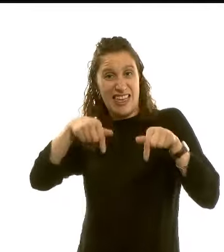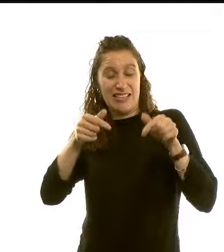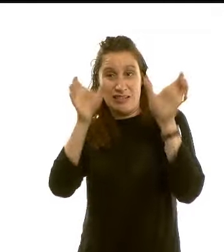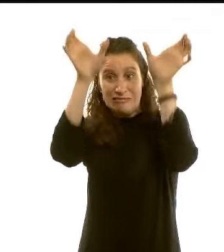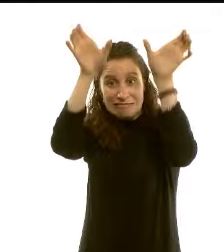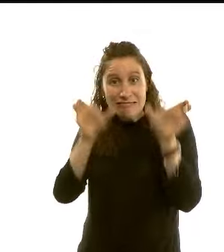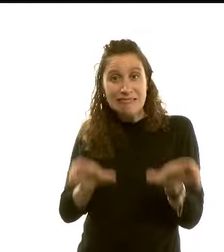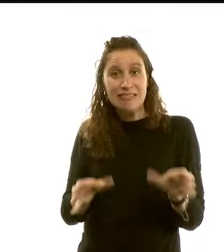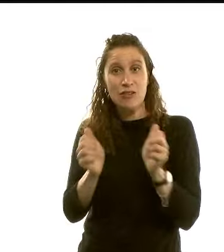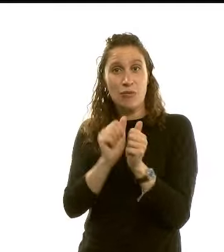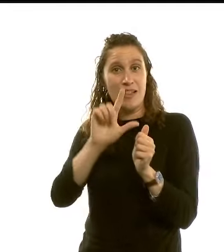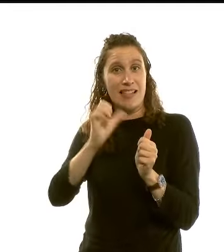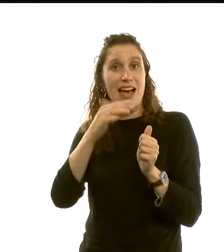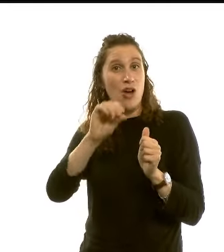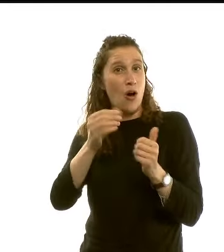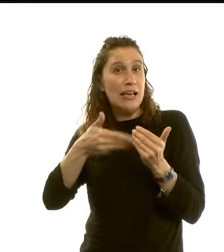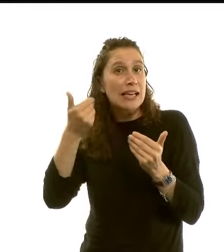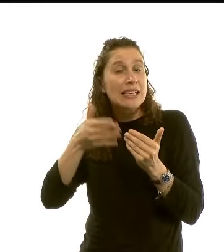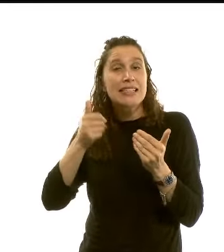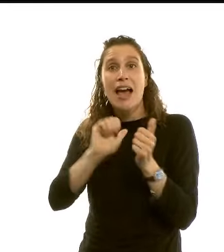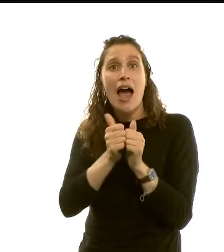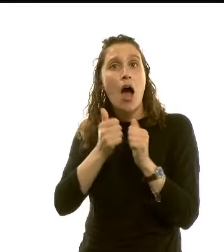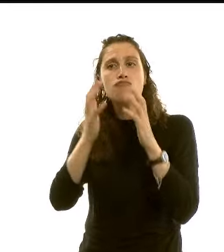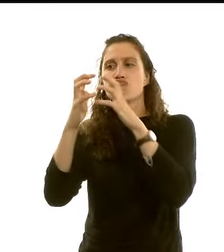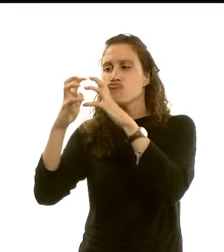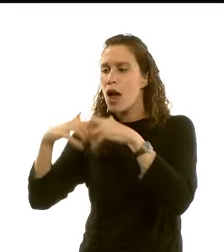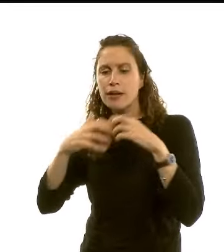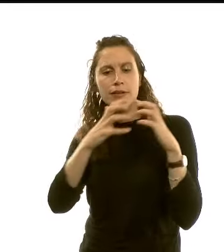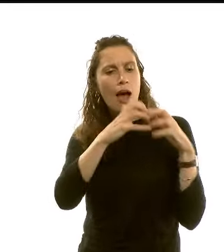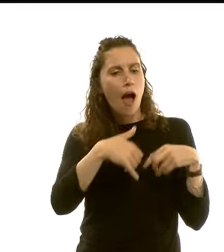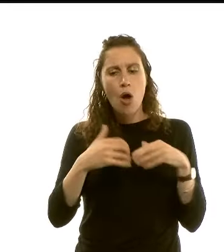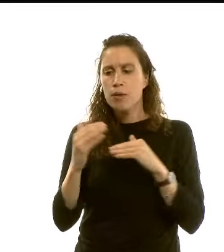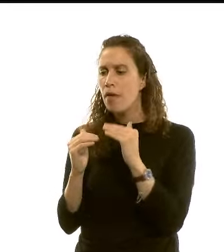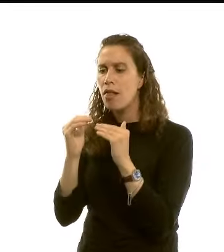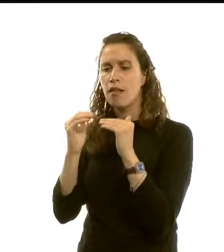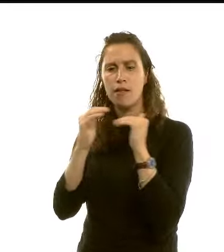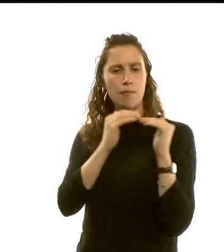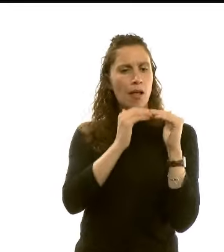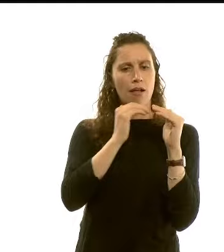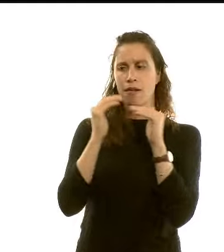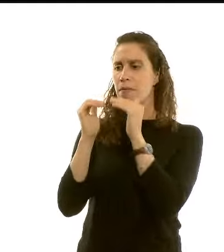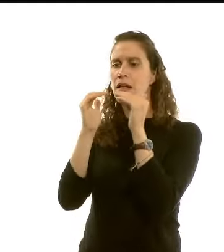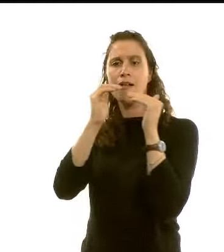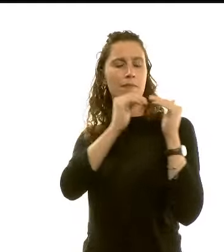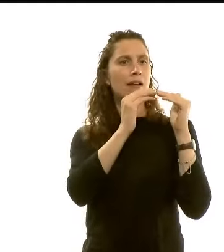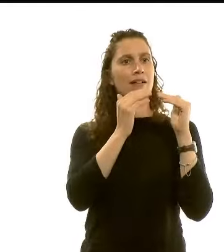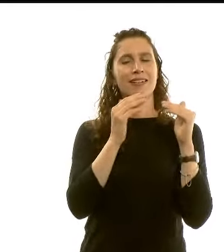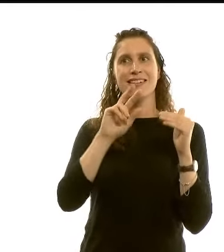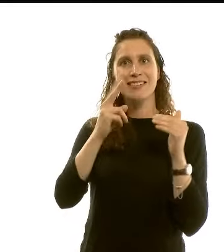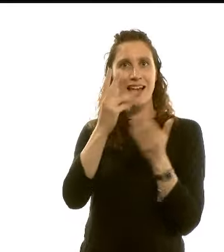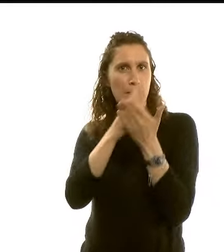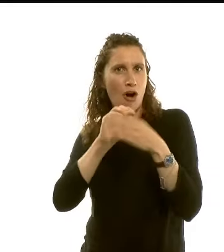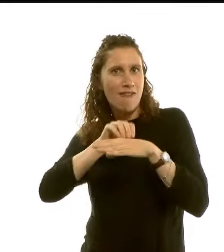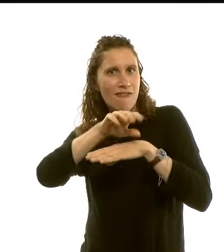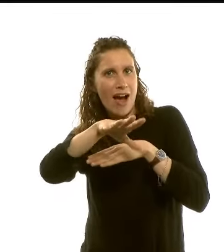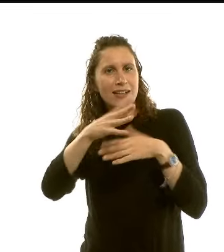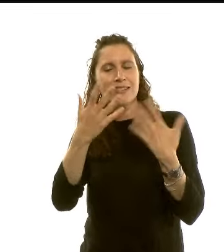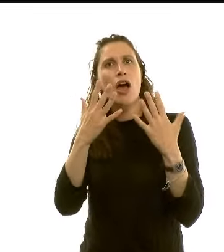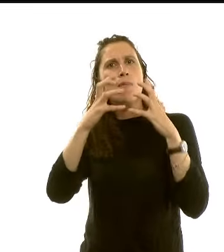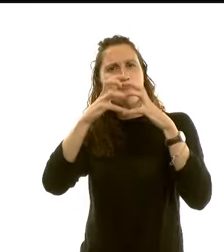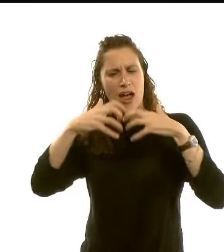you can actually do it very easily by just breaking it down into sections. And that leads me to the second piece of advice to share. Break